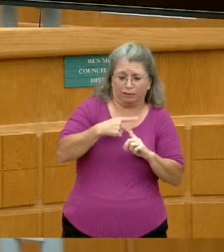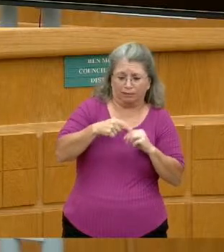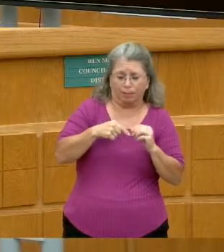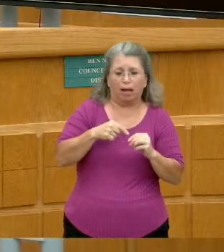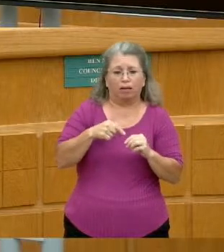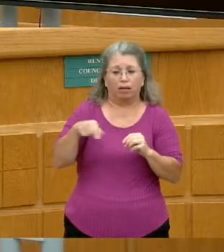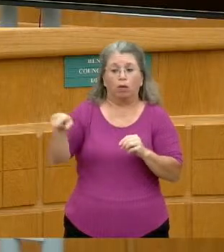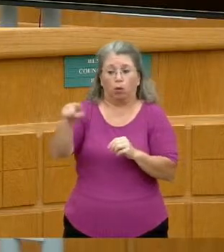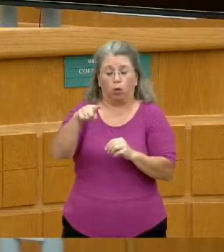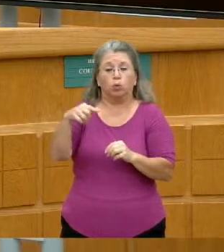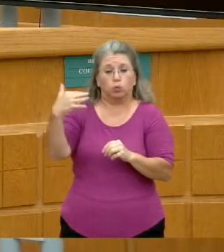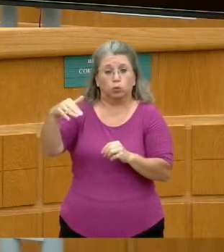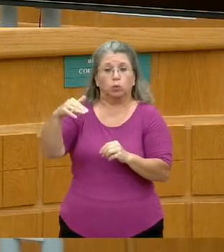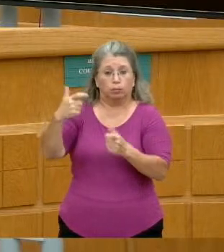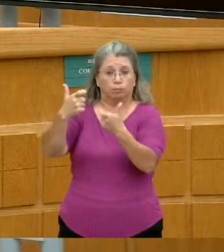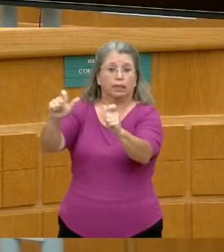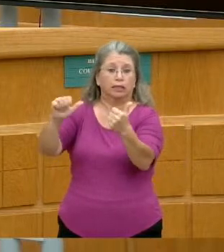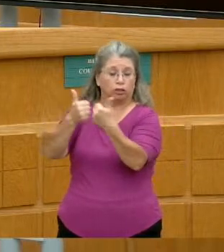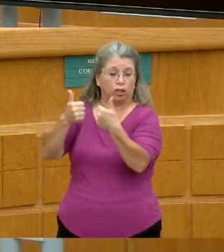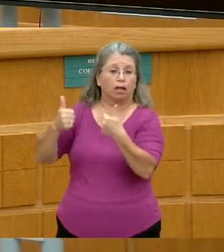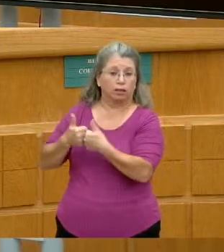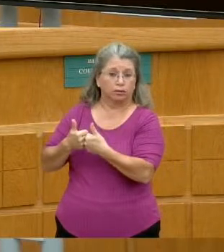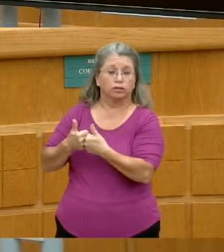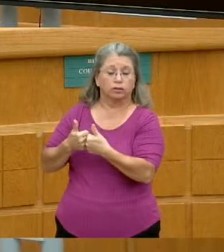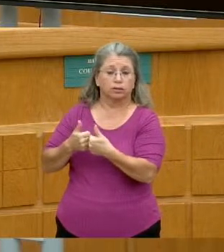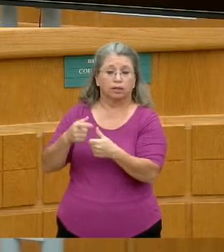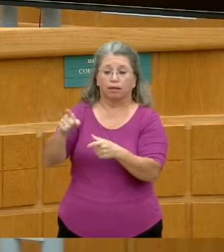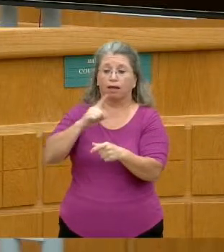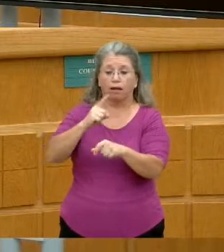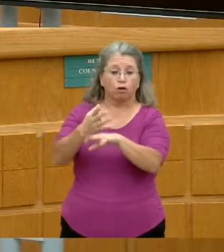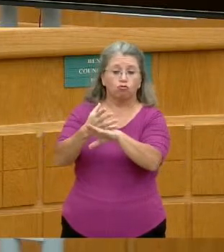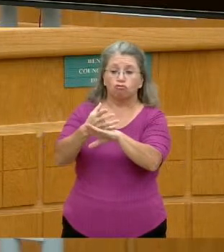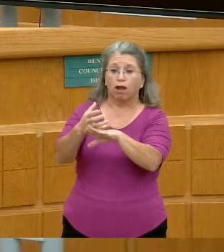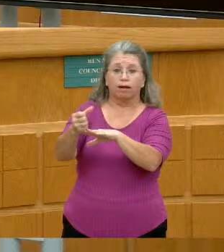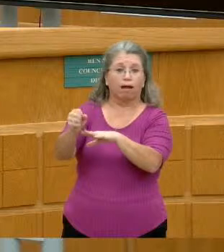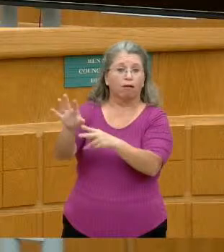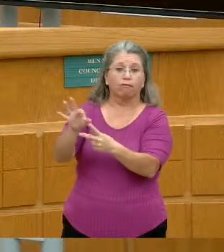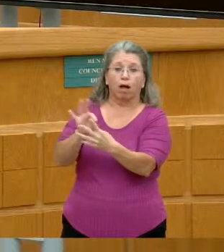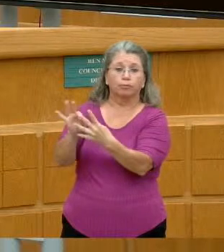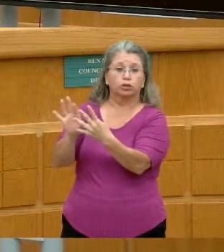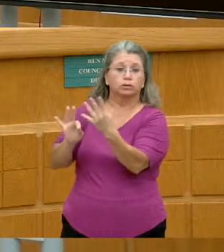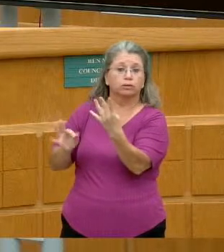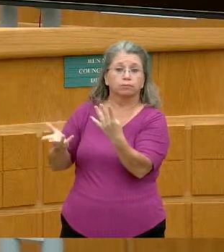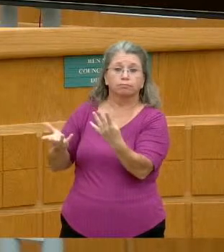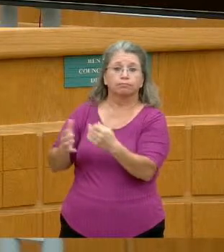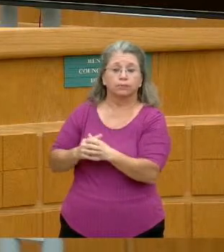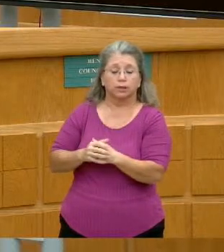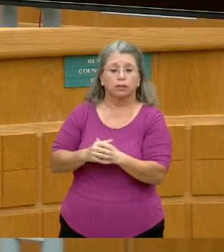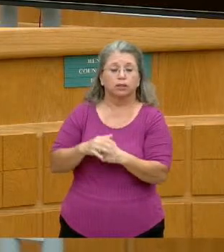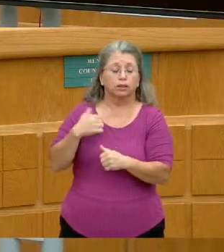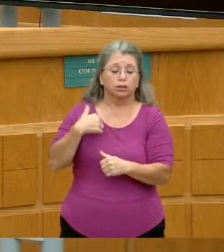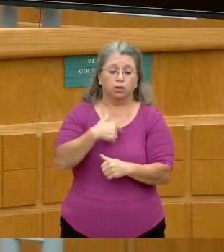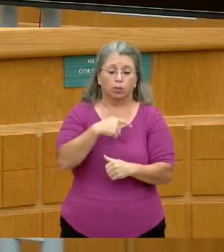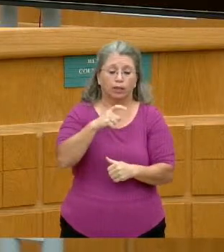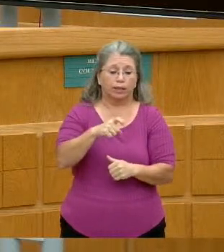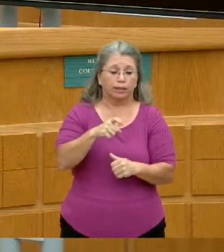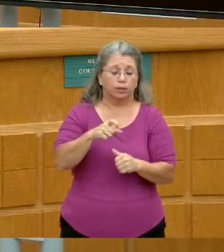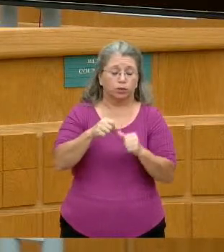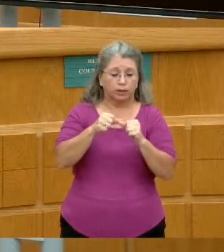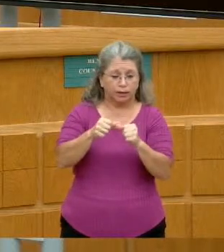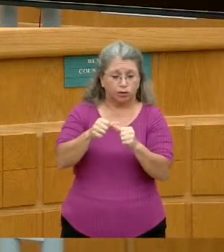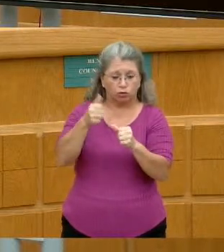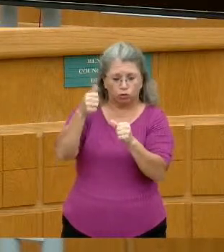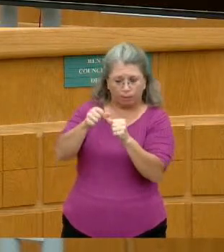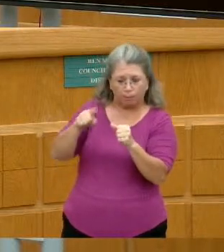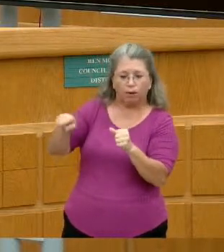hands, and they're running out of options. And so we need to continue to remember them as they're dealing with